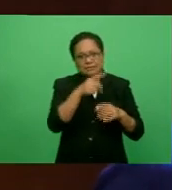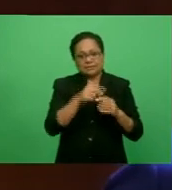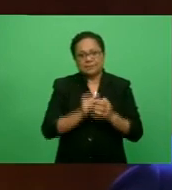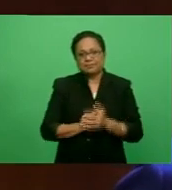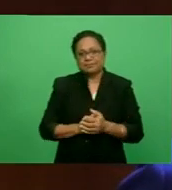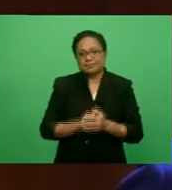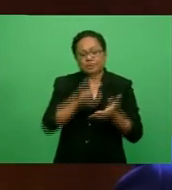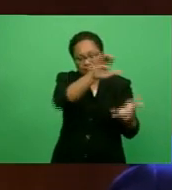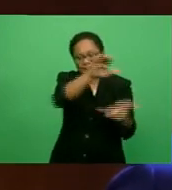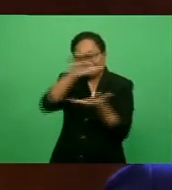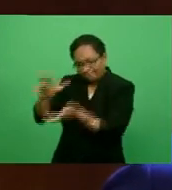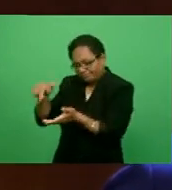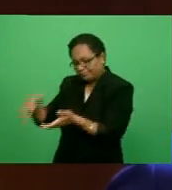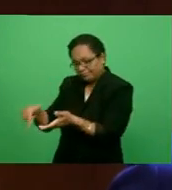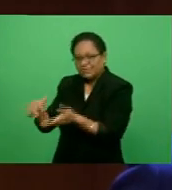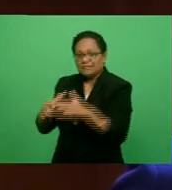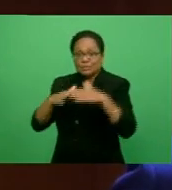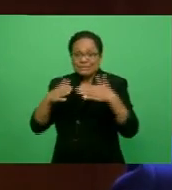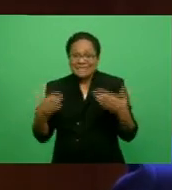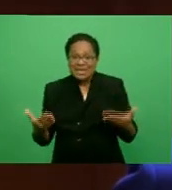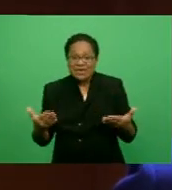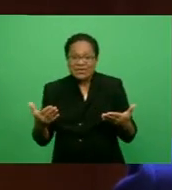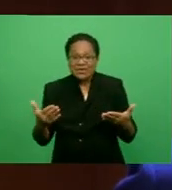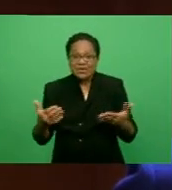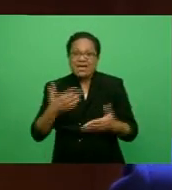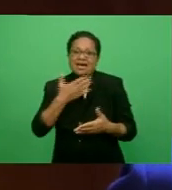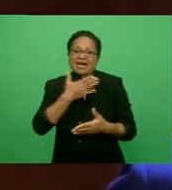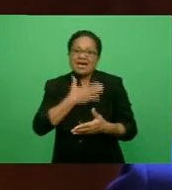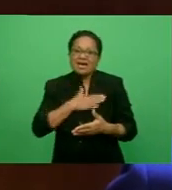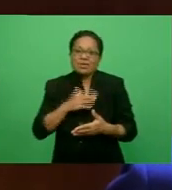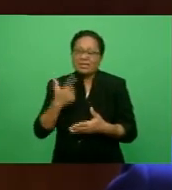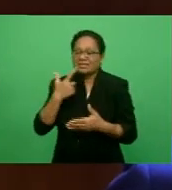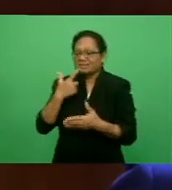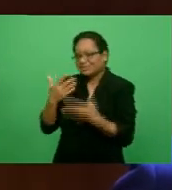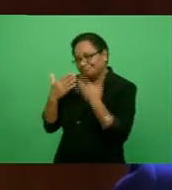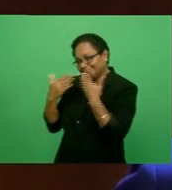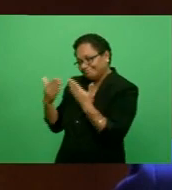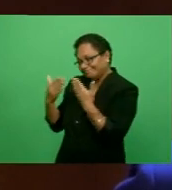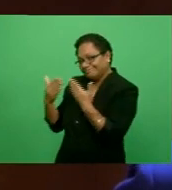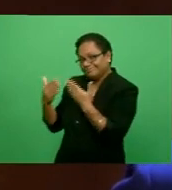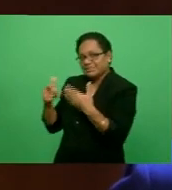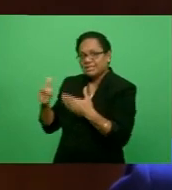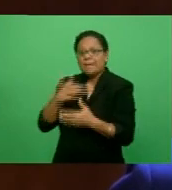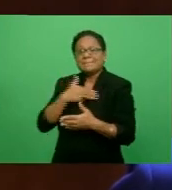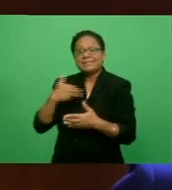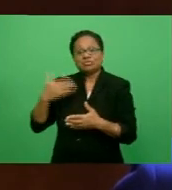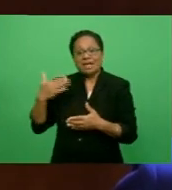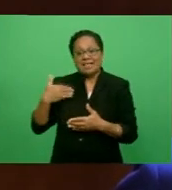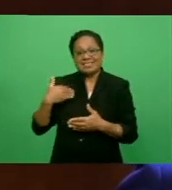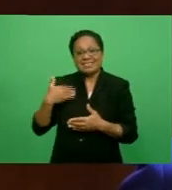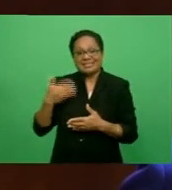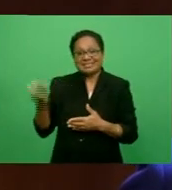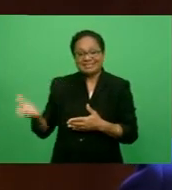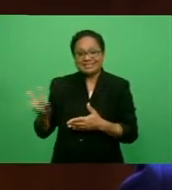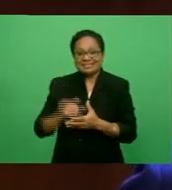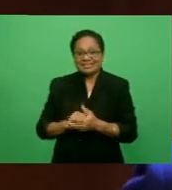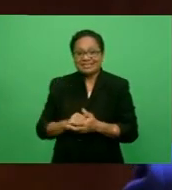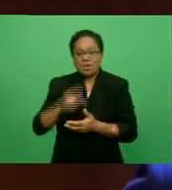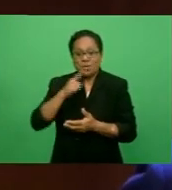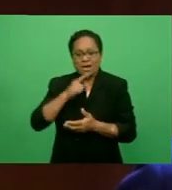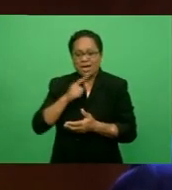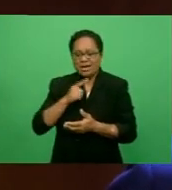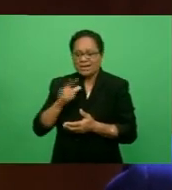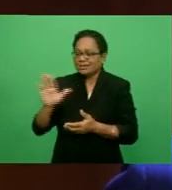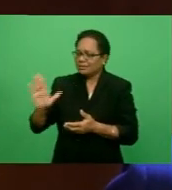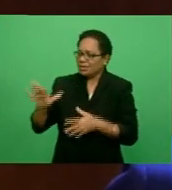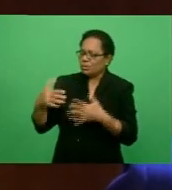taking this opportunity, I'd like to express my sincere gratitude to the Ministry of Health for their tireless